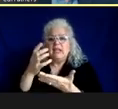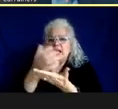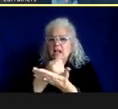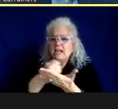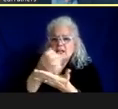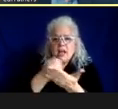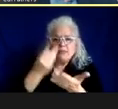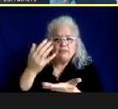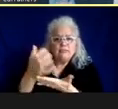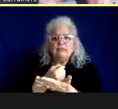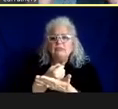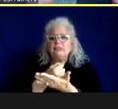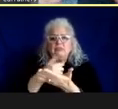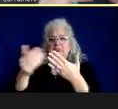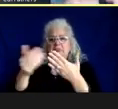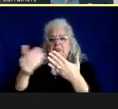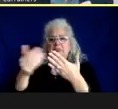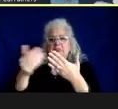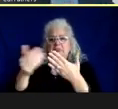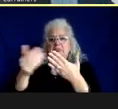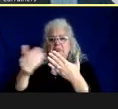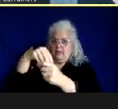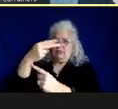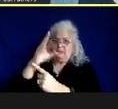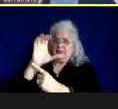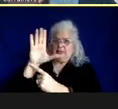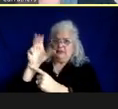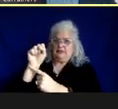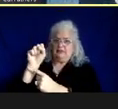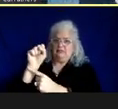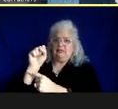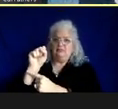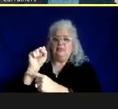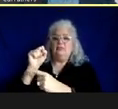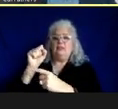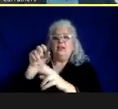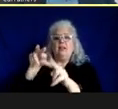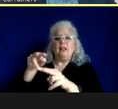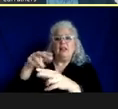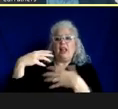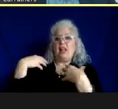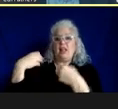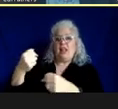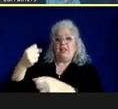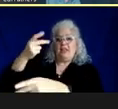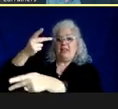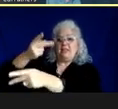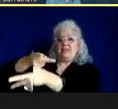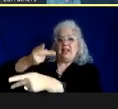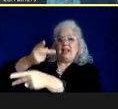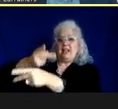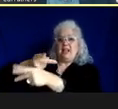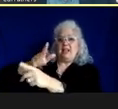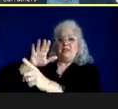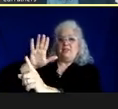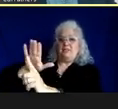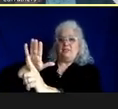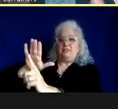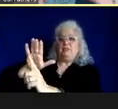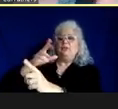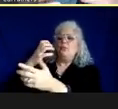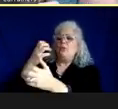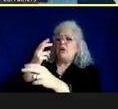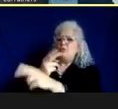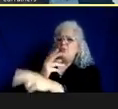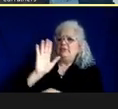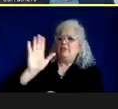healthcare system really wants something that's in their files. There's nothing in a medical record that says you're an HCBS services recipient, so they're having a